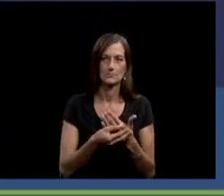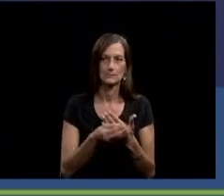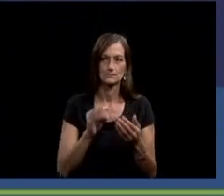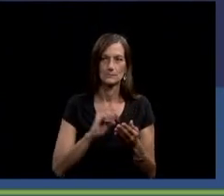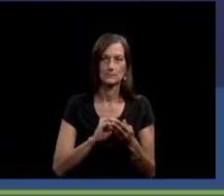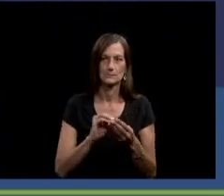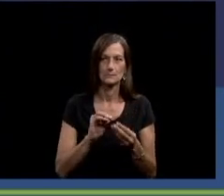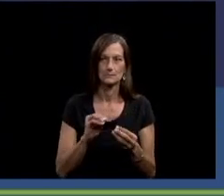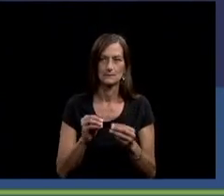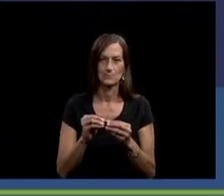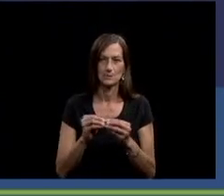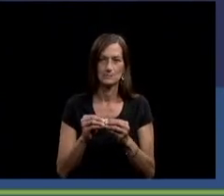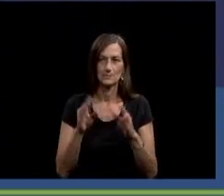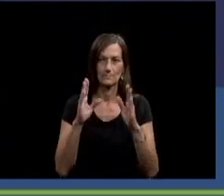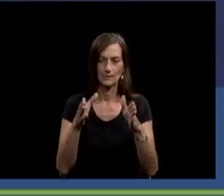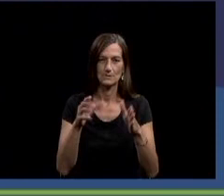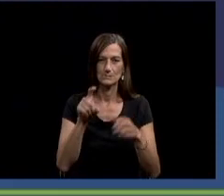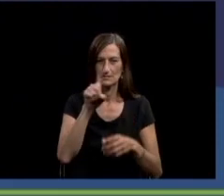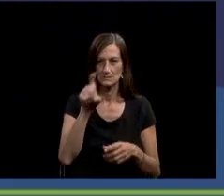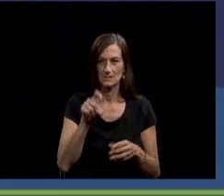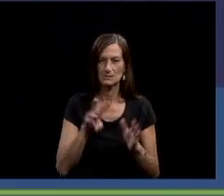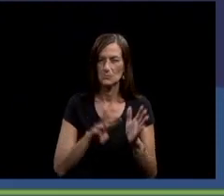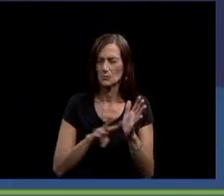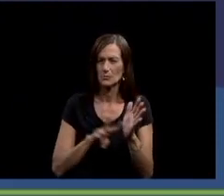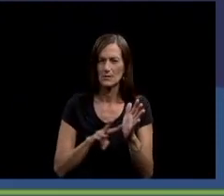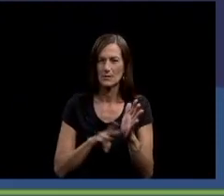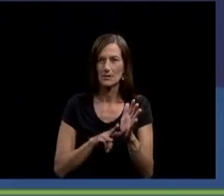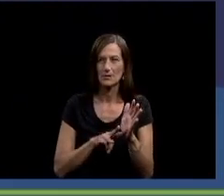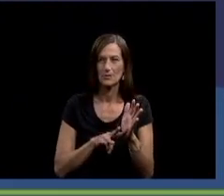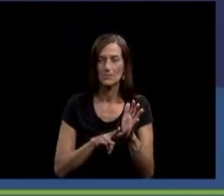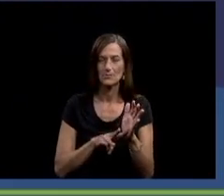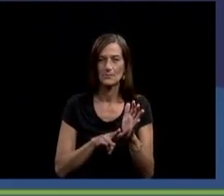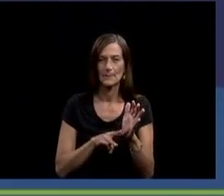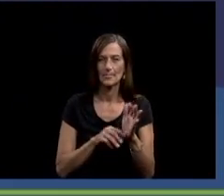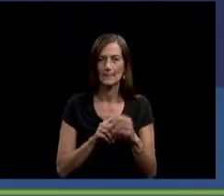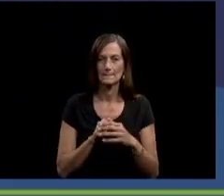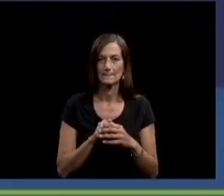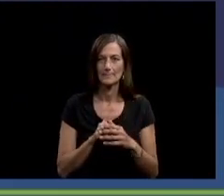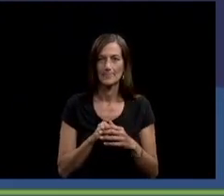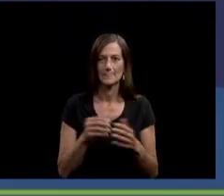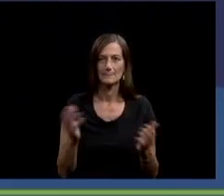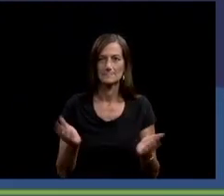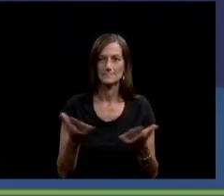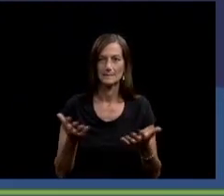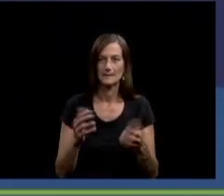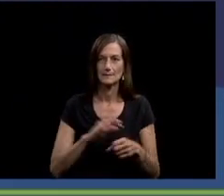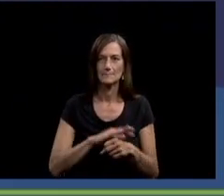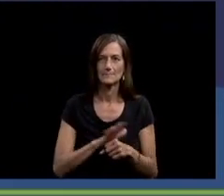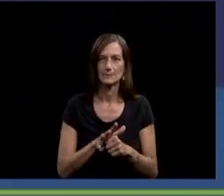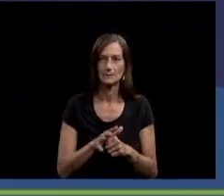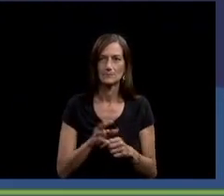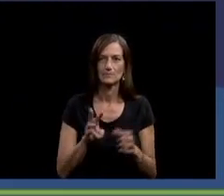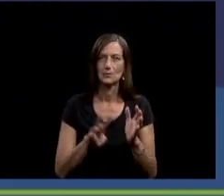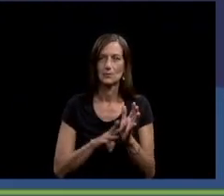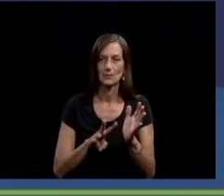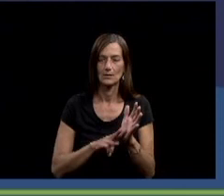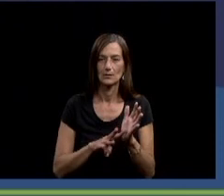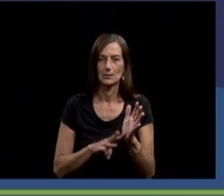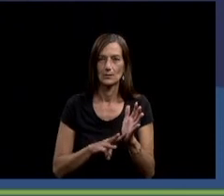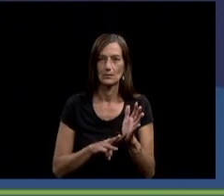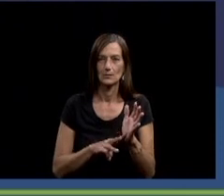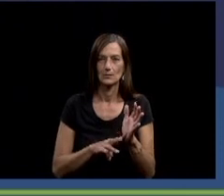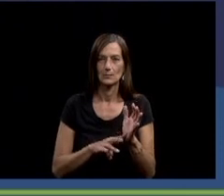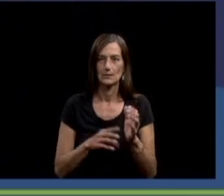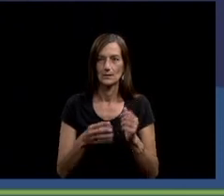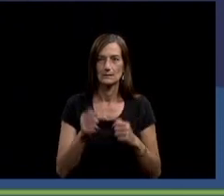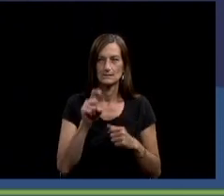As y'all know, there's plenty of material there for Waco and Texas to talk about in that class. In